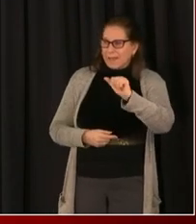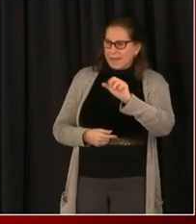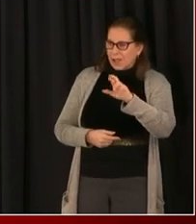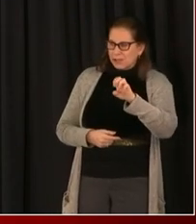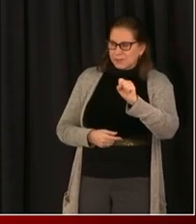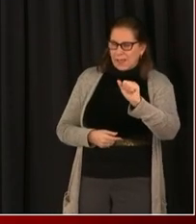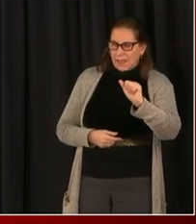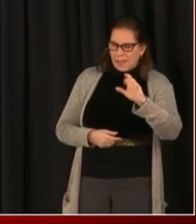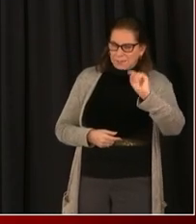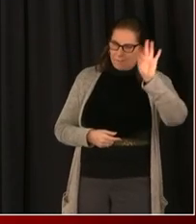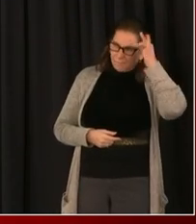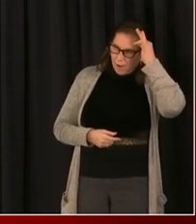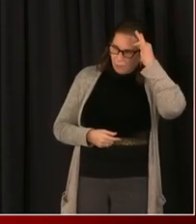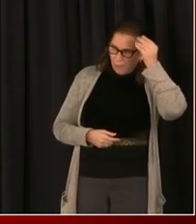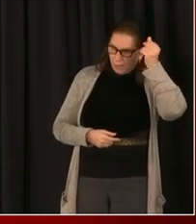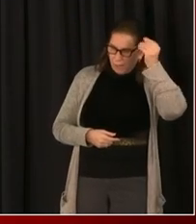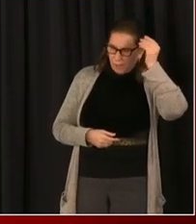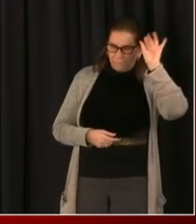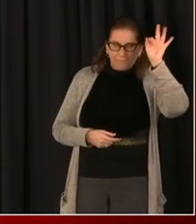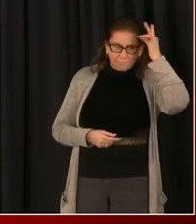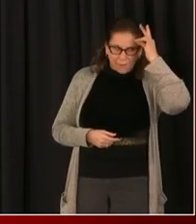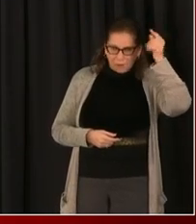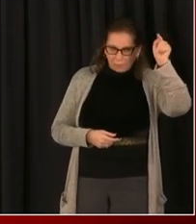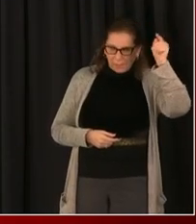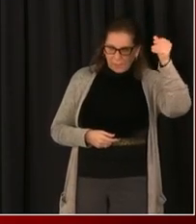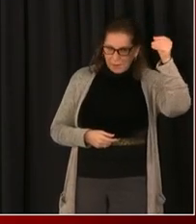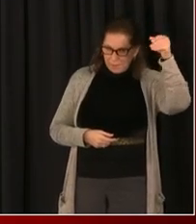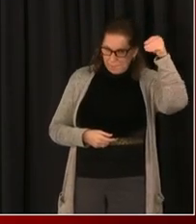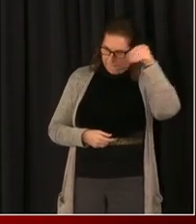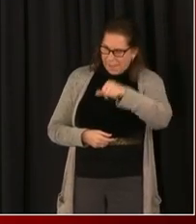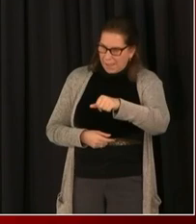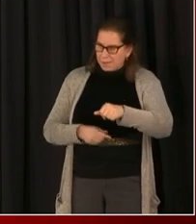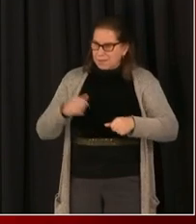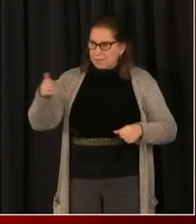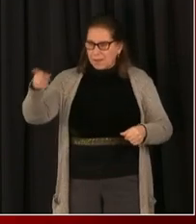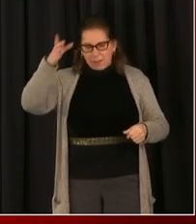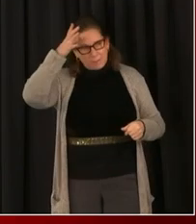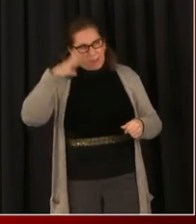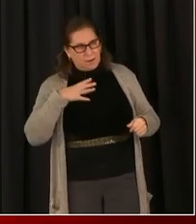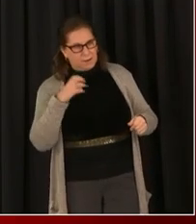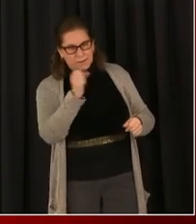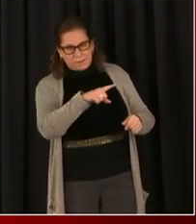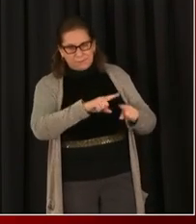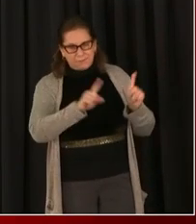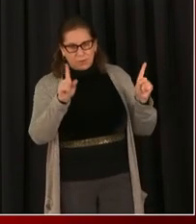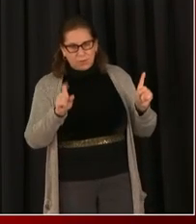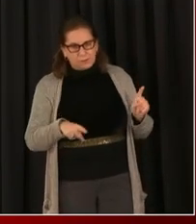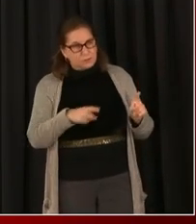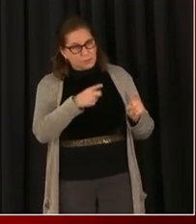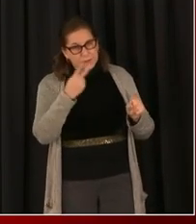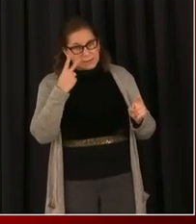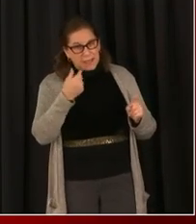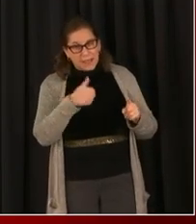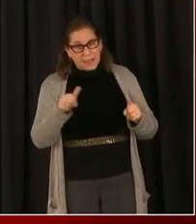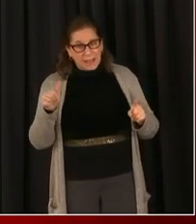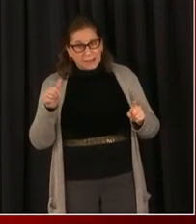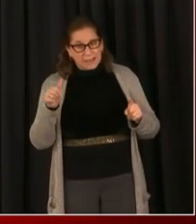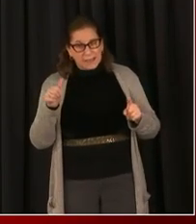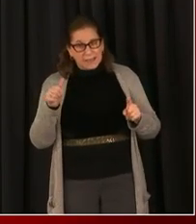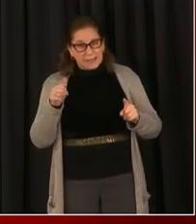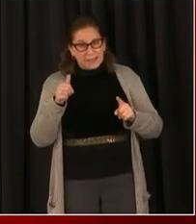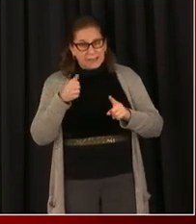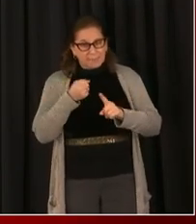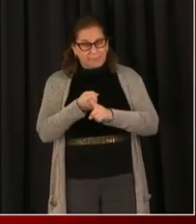Yes, sir. Are we seeing any effects from Thanksgiving gatherings in our COVID data yet? And could you talk a little bit what you're hearing about